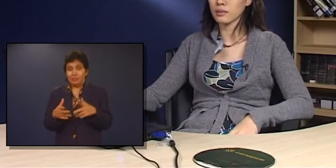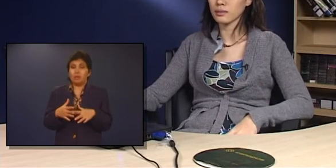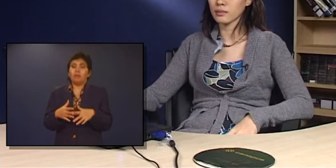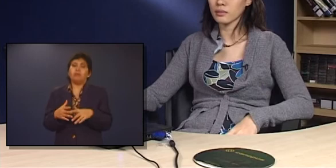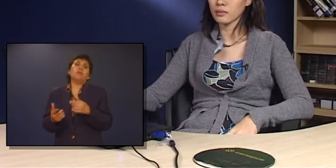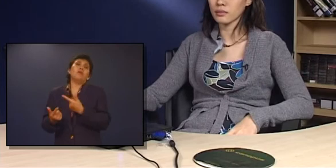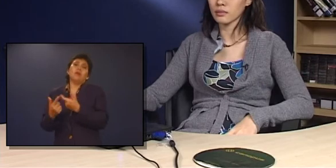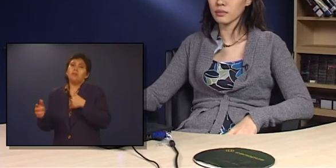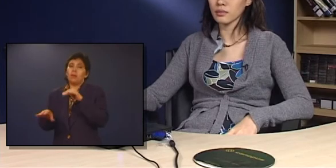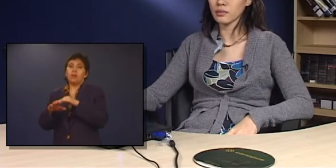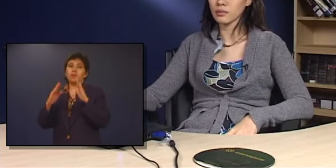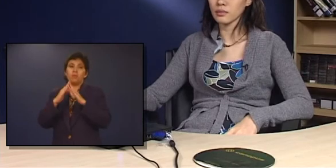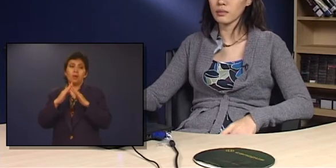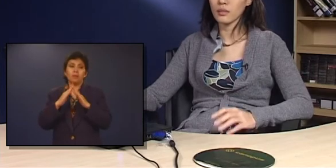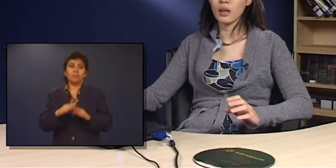house.